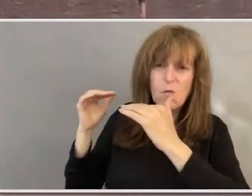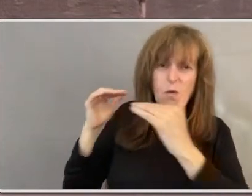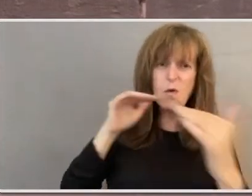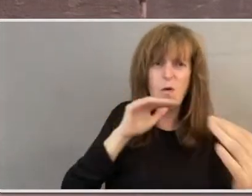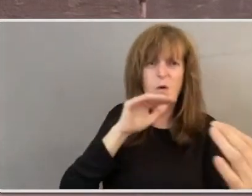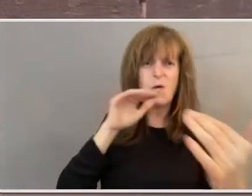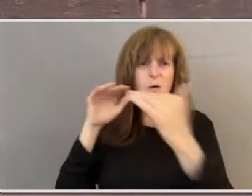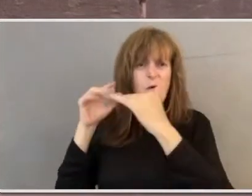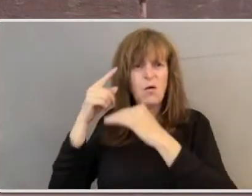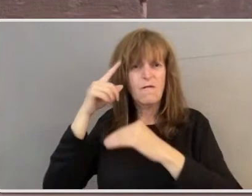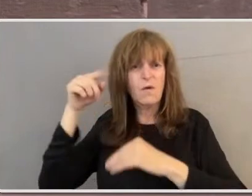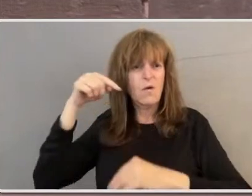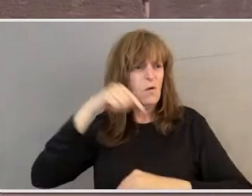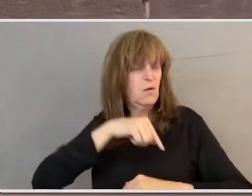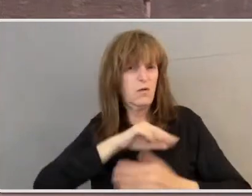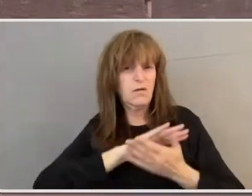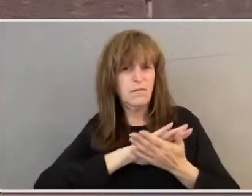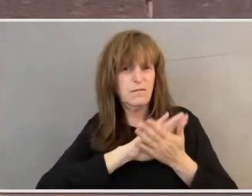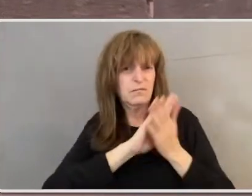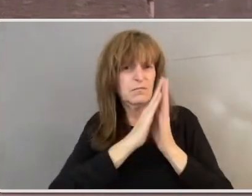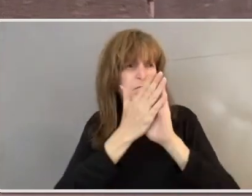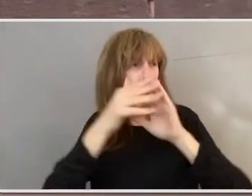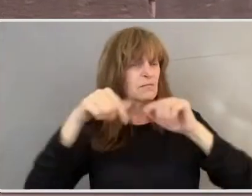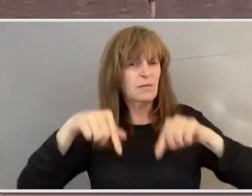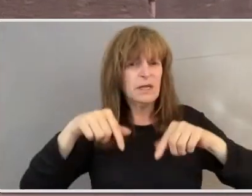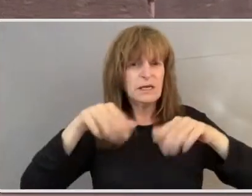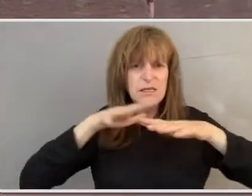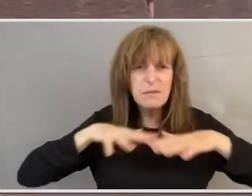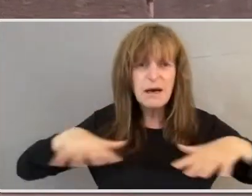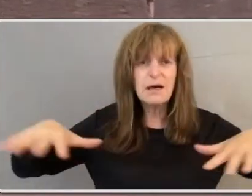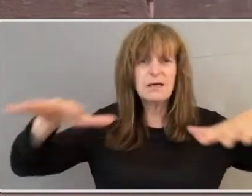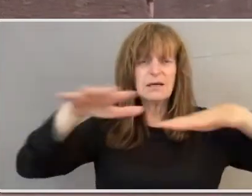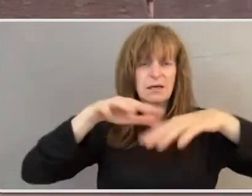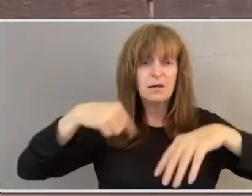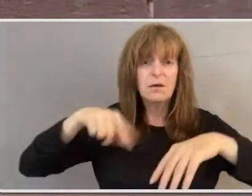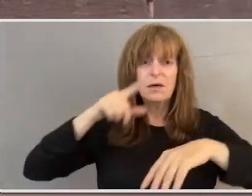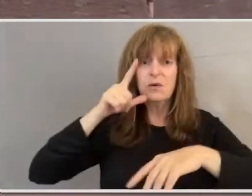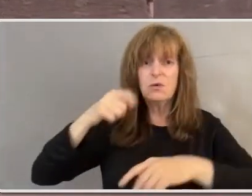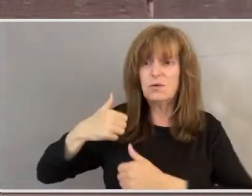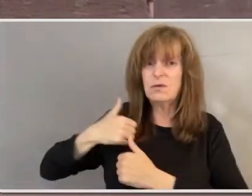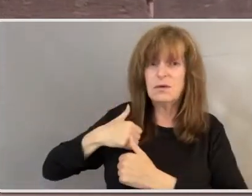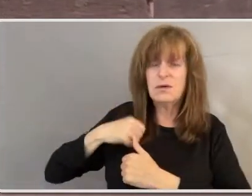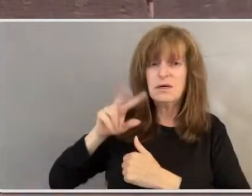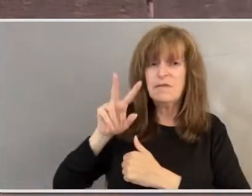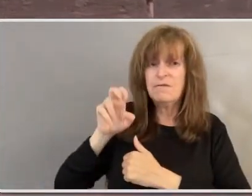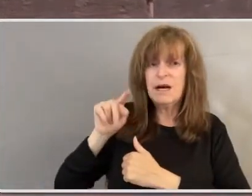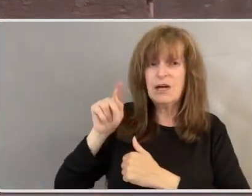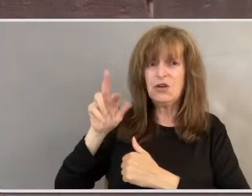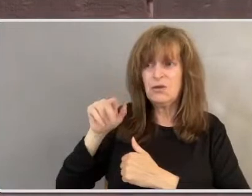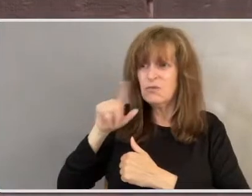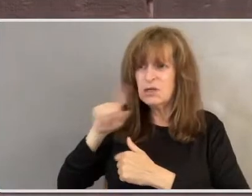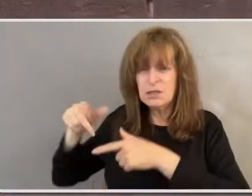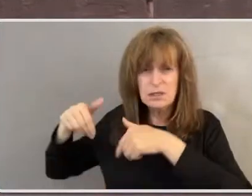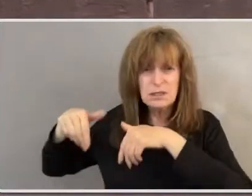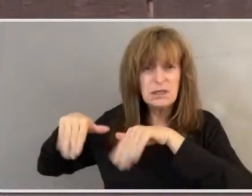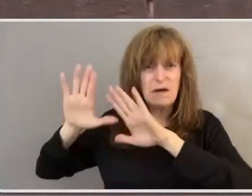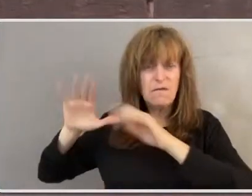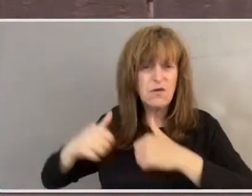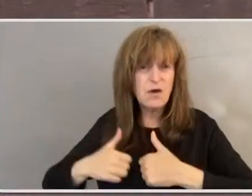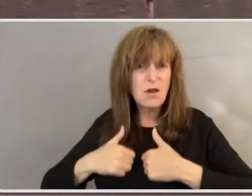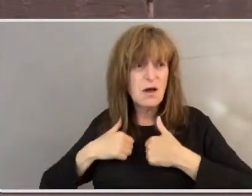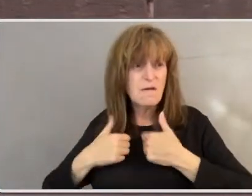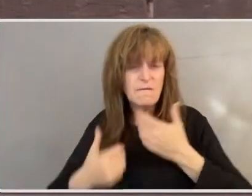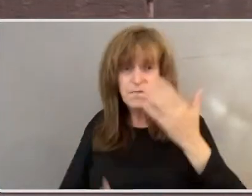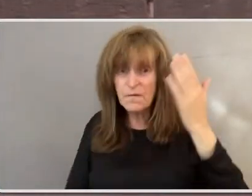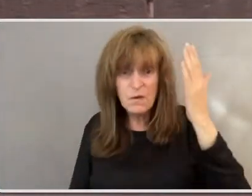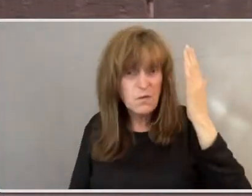that sacrificed their lives so that we could have a government that